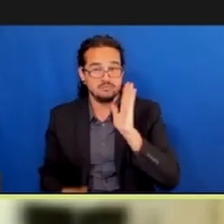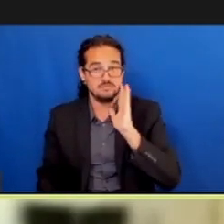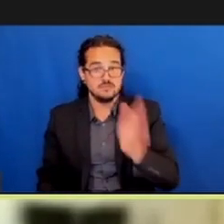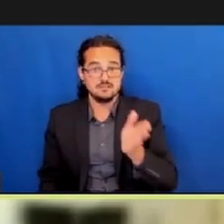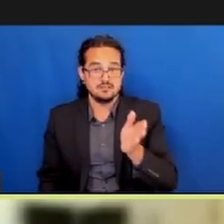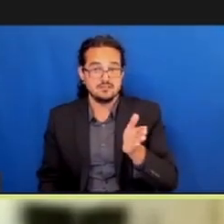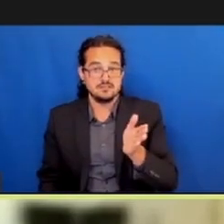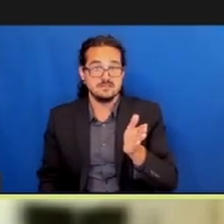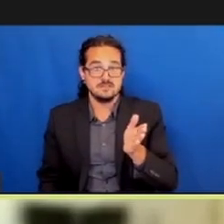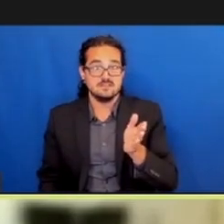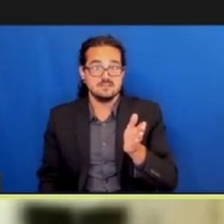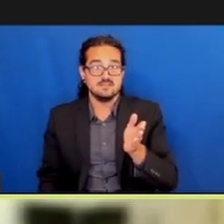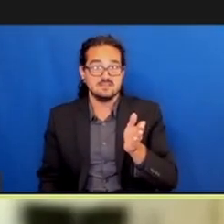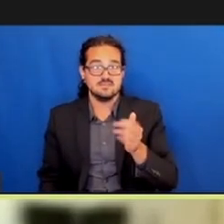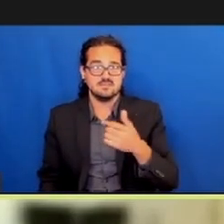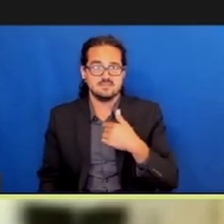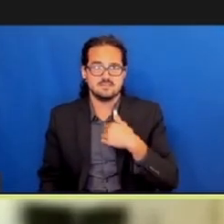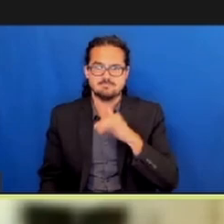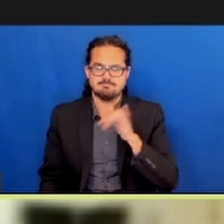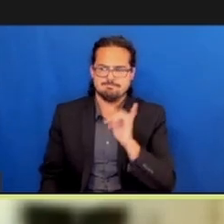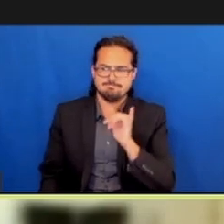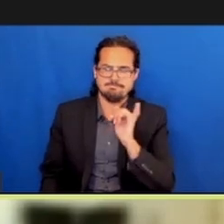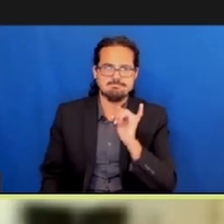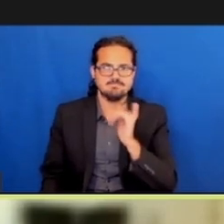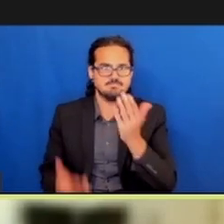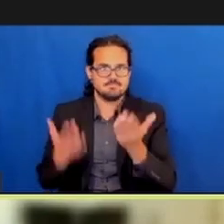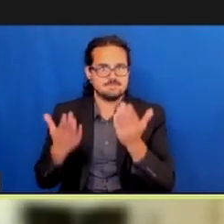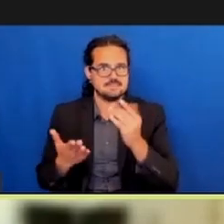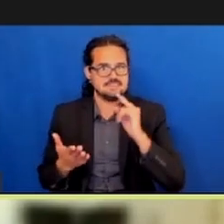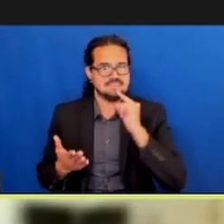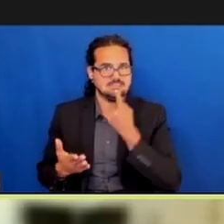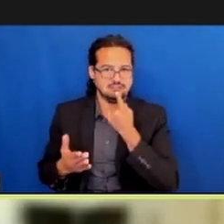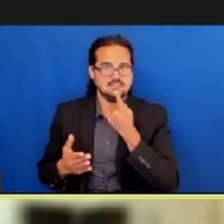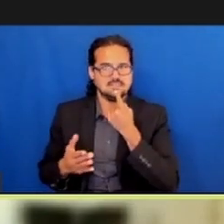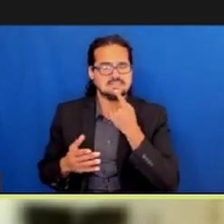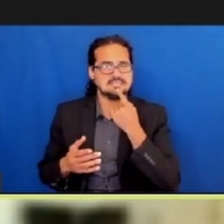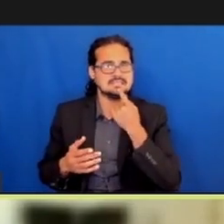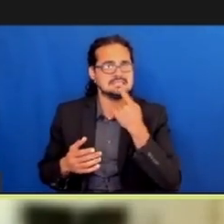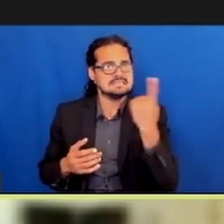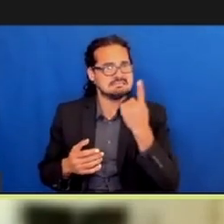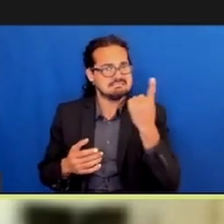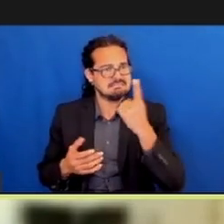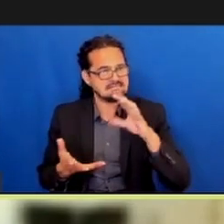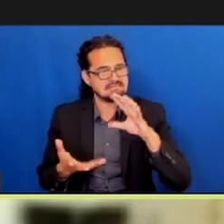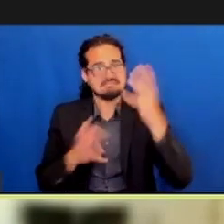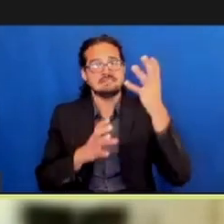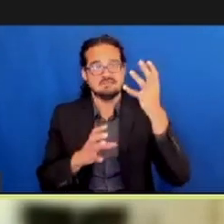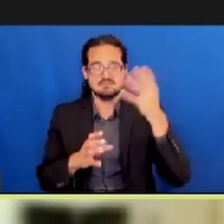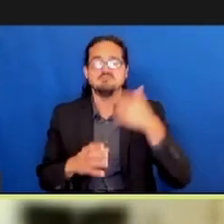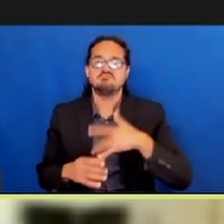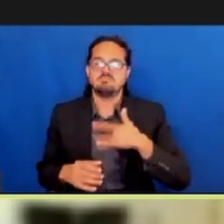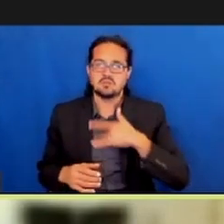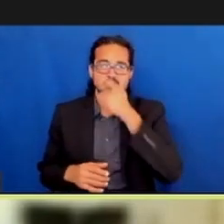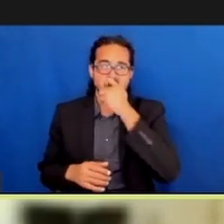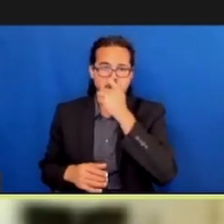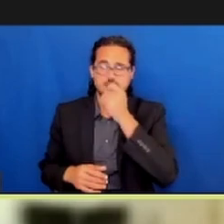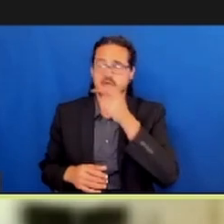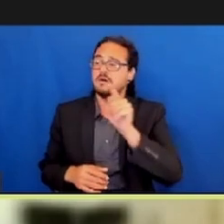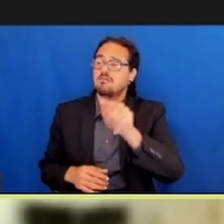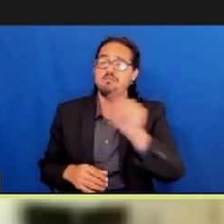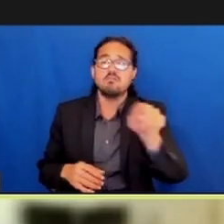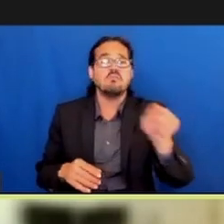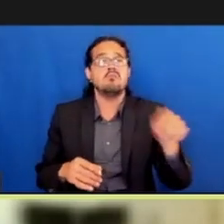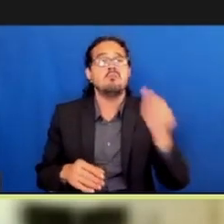in the olden days, by which I mean pre-COVID, if any of us healthcare providers had the sniffles or had a sore throat and we felt well enough to come to